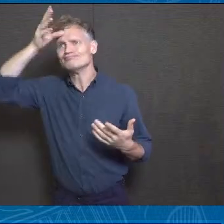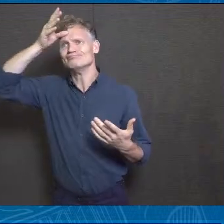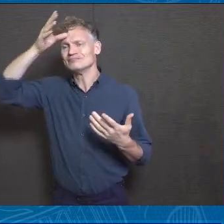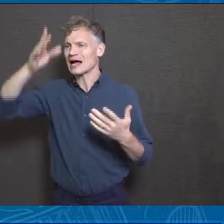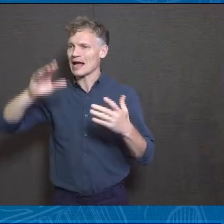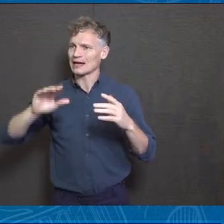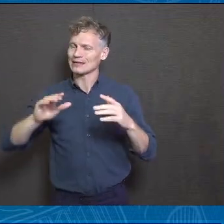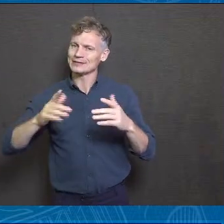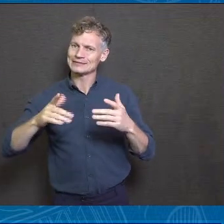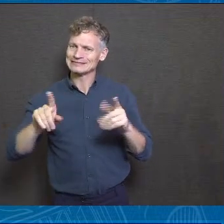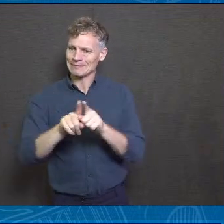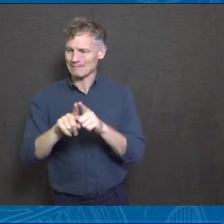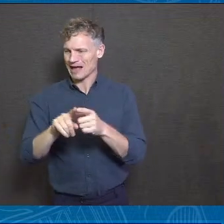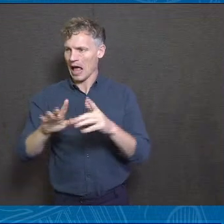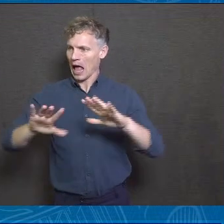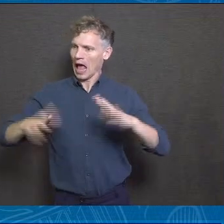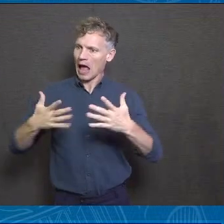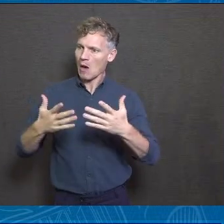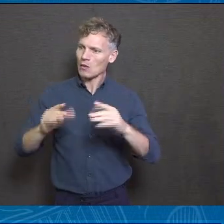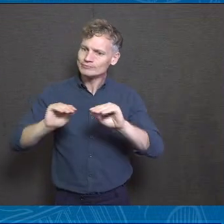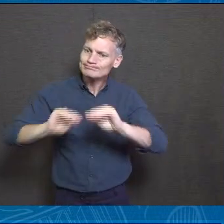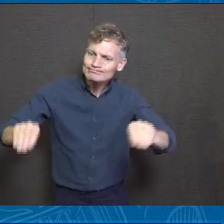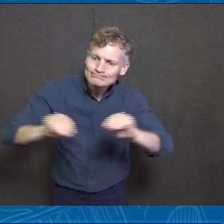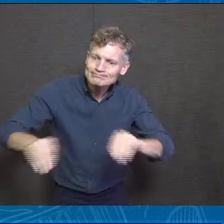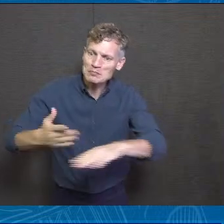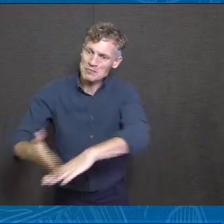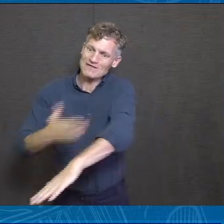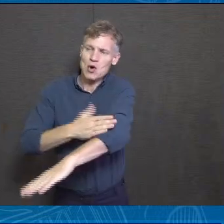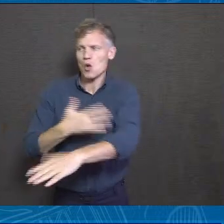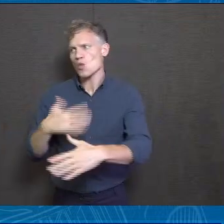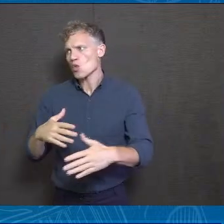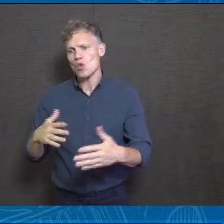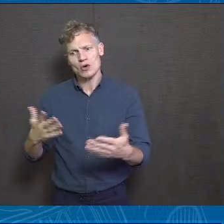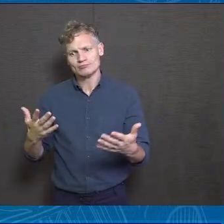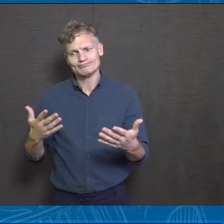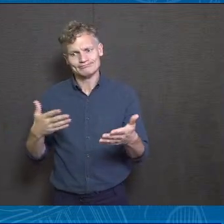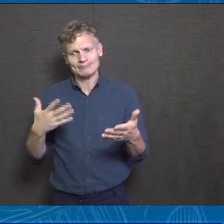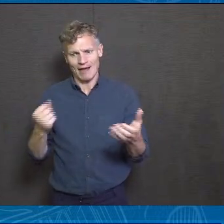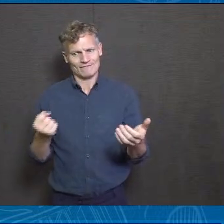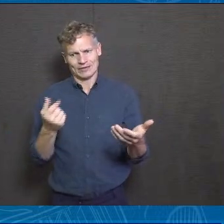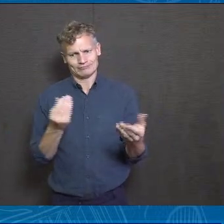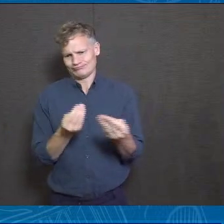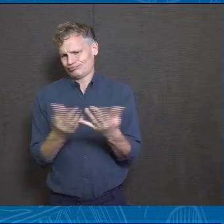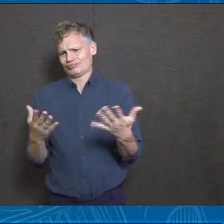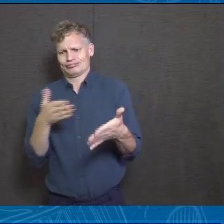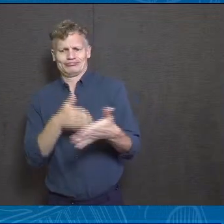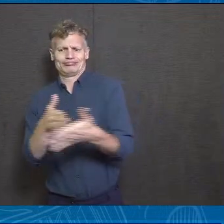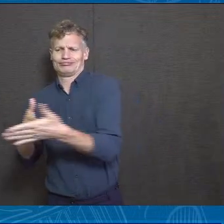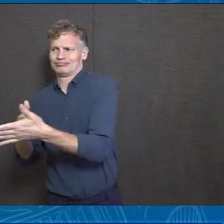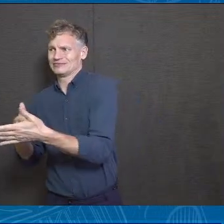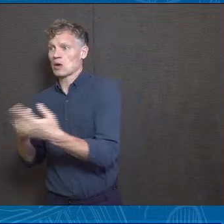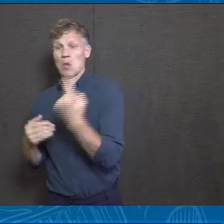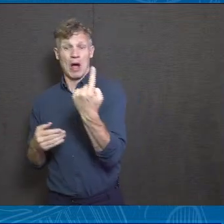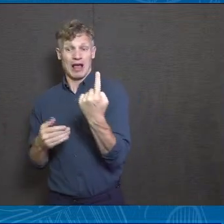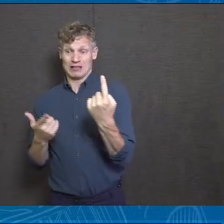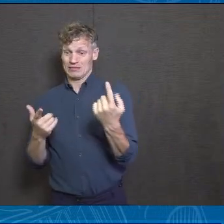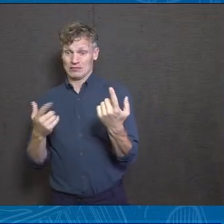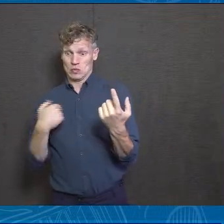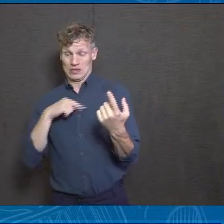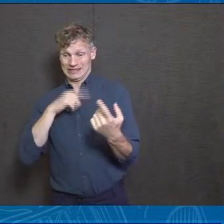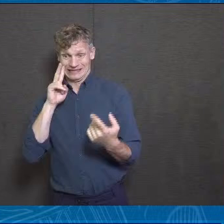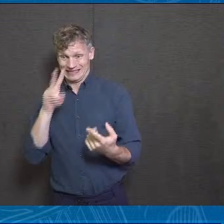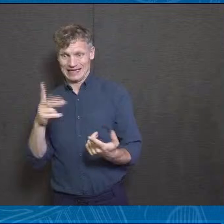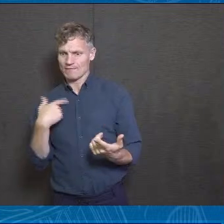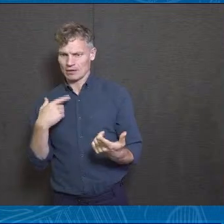has its own challenges. The first thing in our region where what we found is the huge data gap, and the access to the